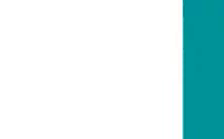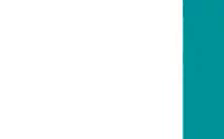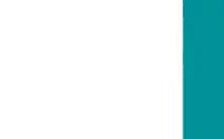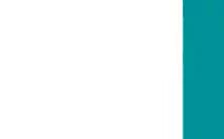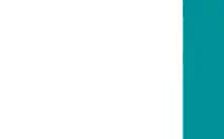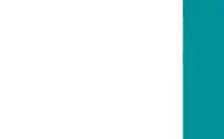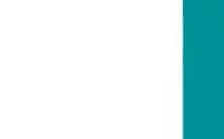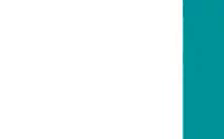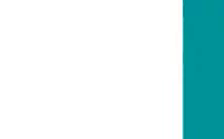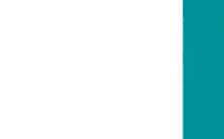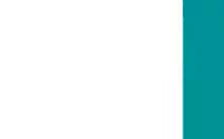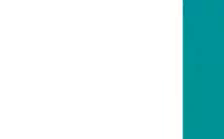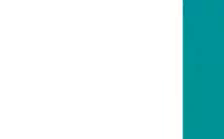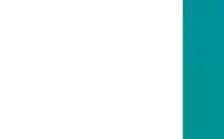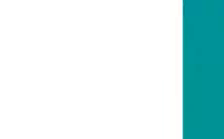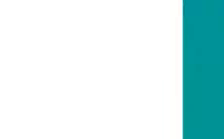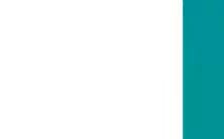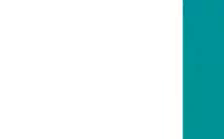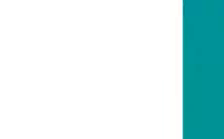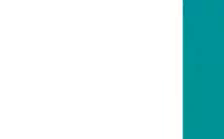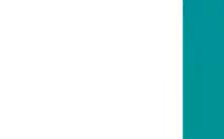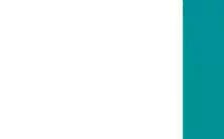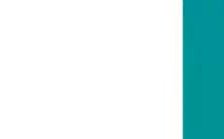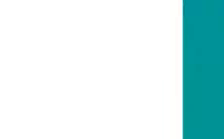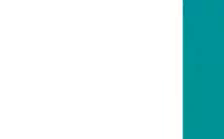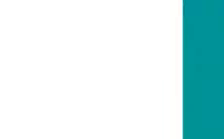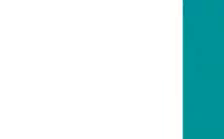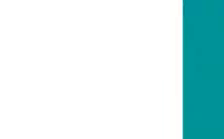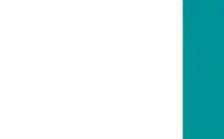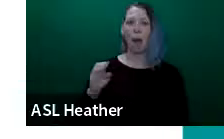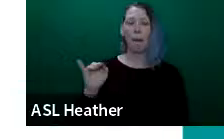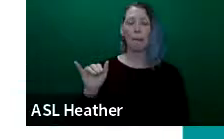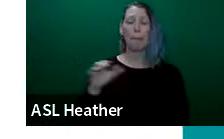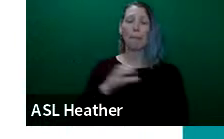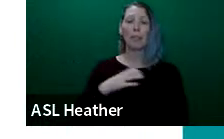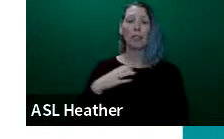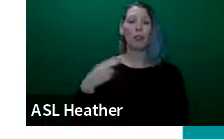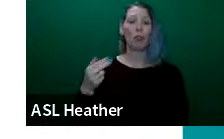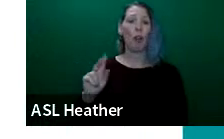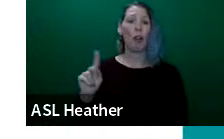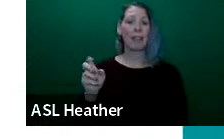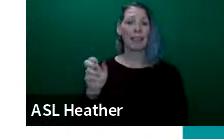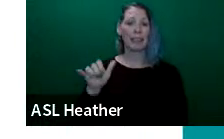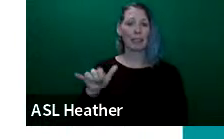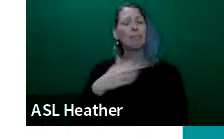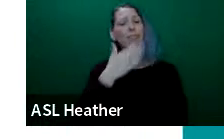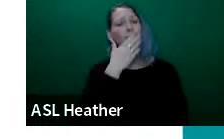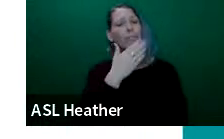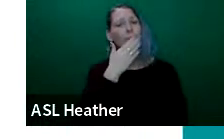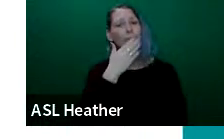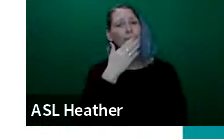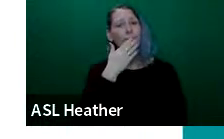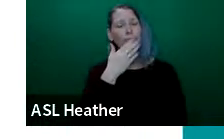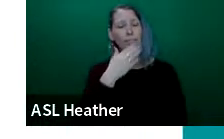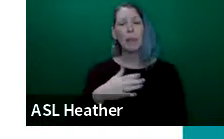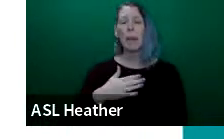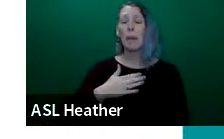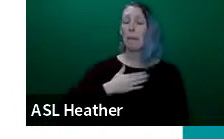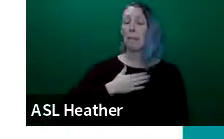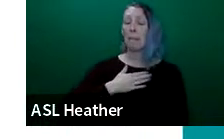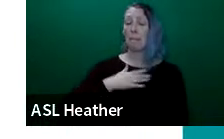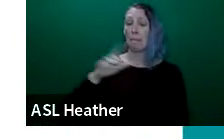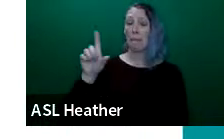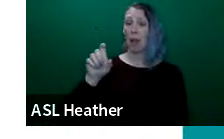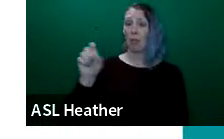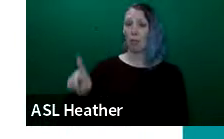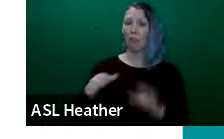Ryan, we do have a question before you move on. Commissioner Hardesty, raise your hand. Thank you, Millicent. My question has